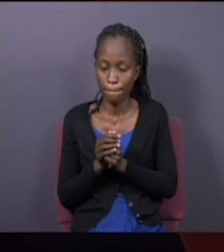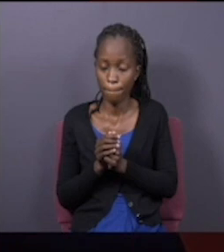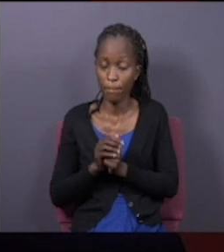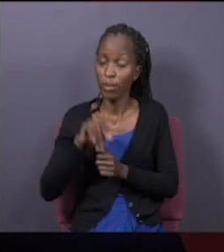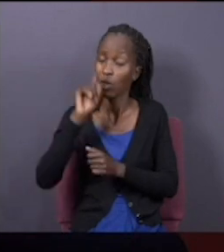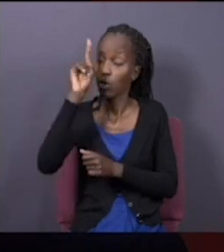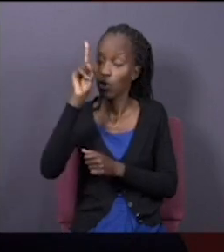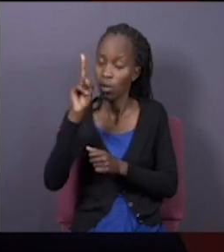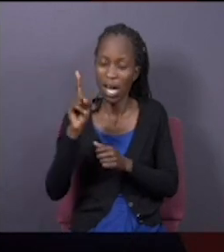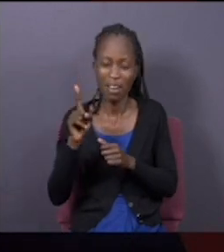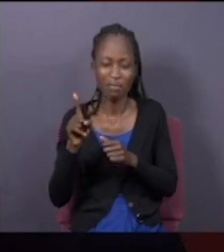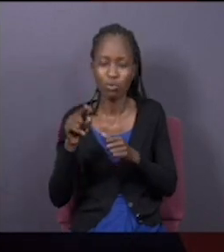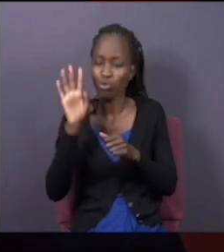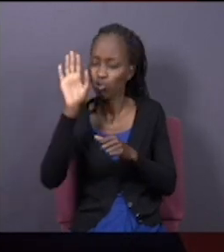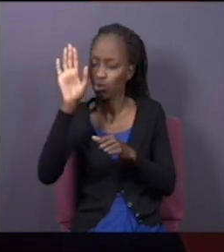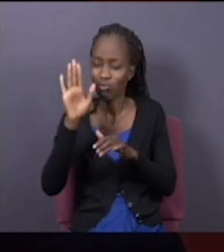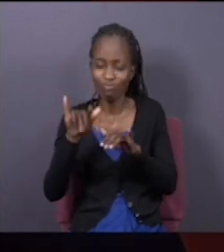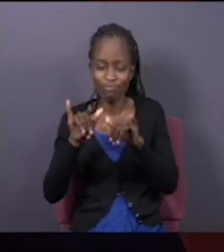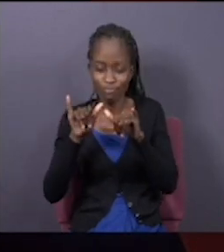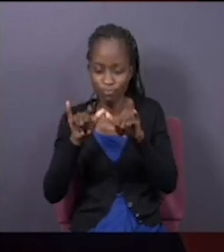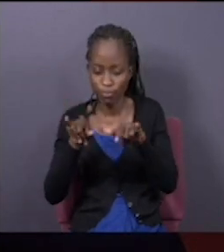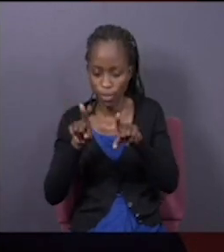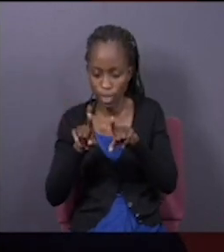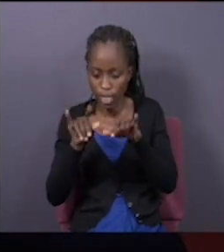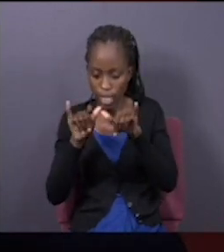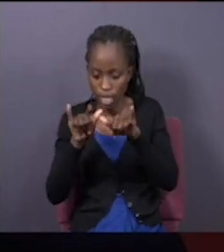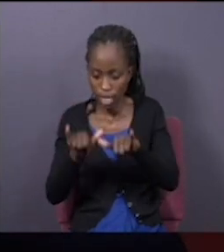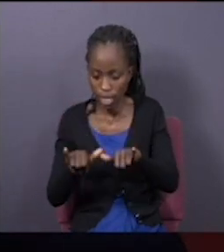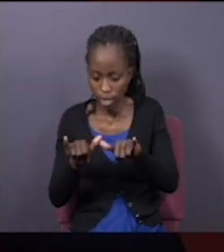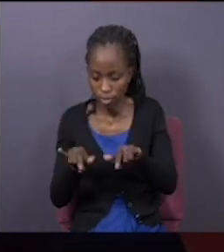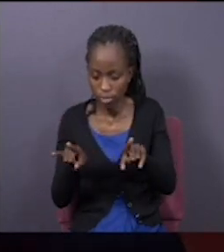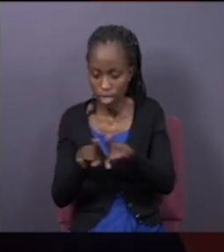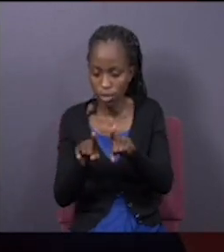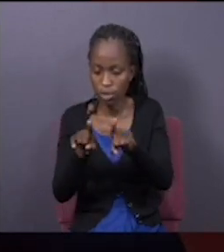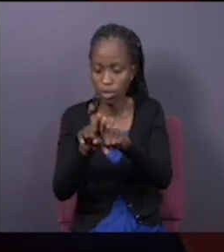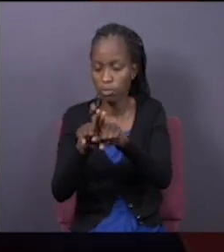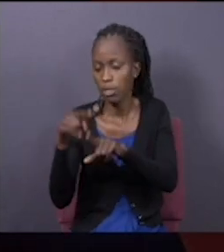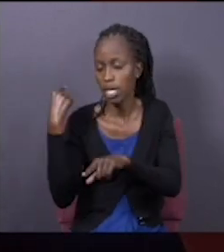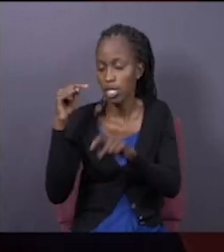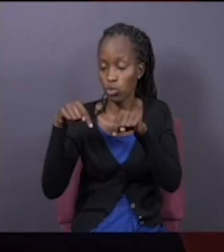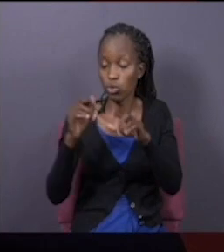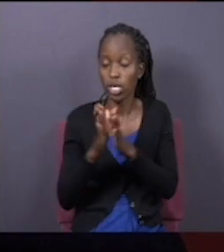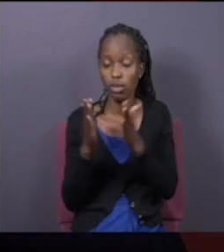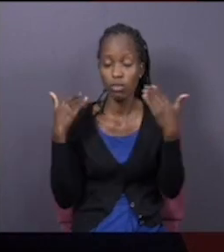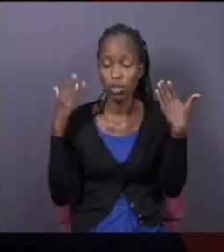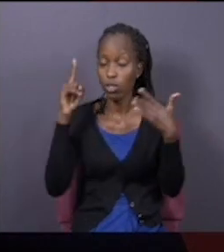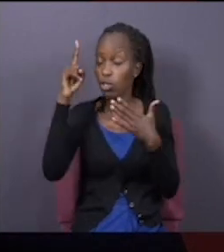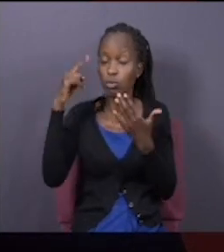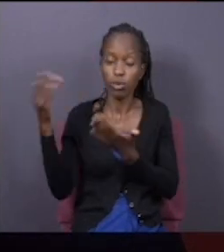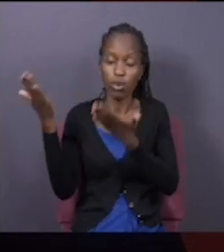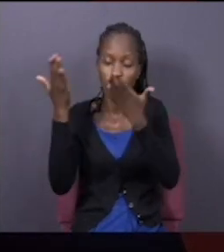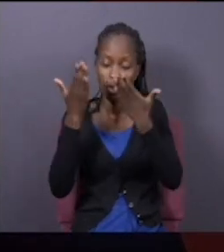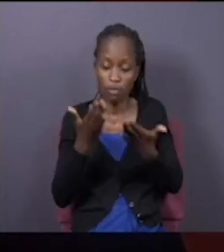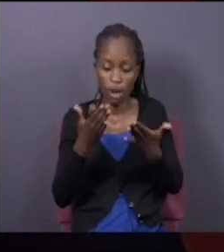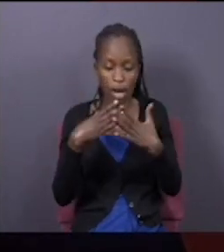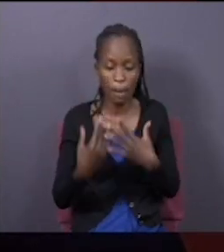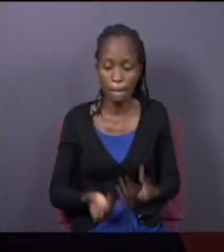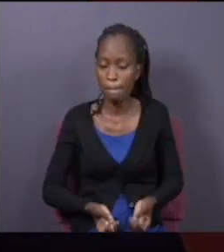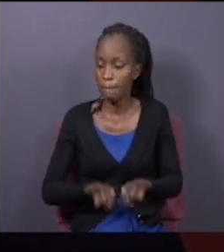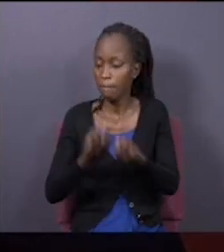have remained the same yesterday, today, and forever. You've provided for us in